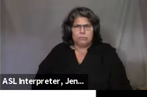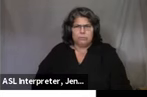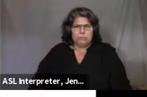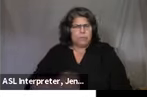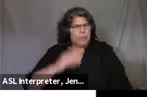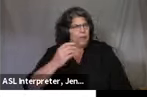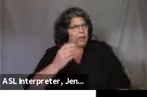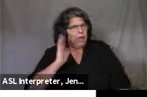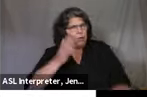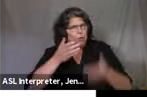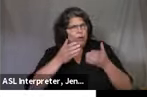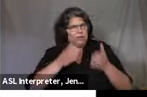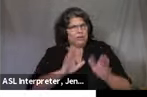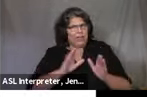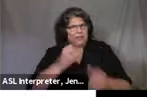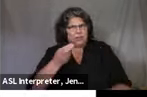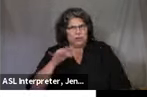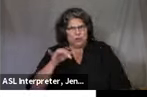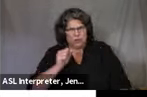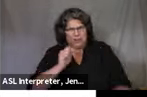I'll direct that second question to Chris.